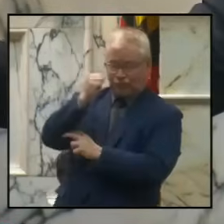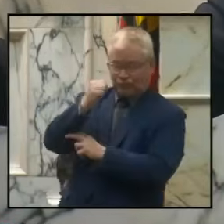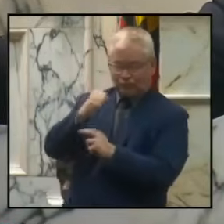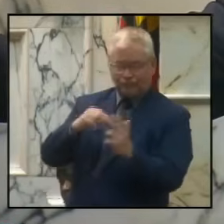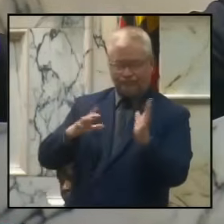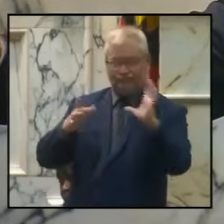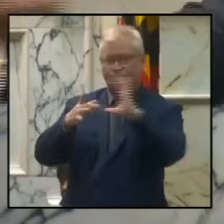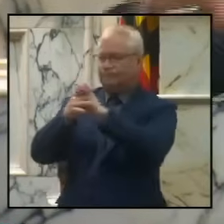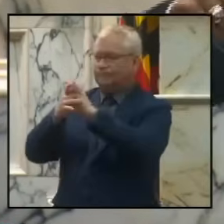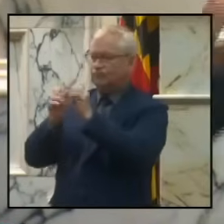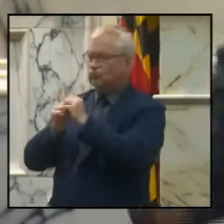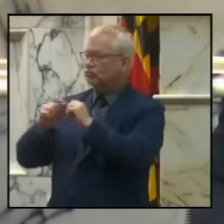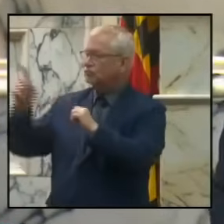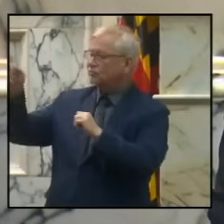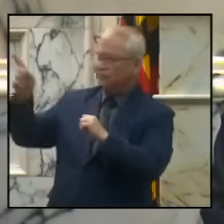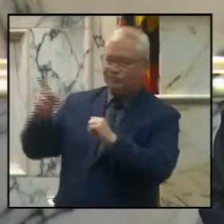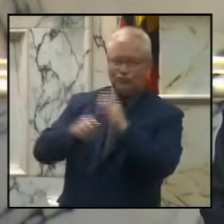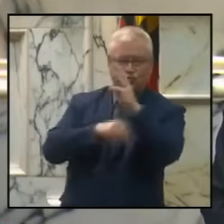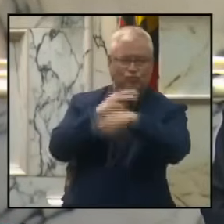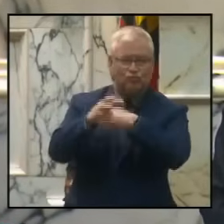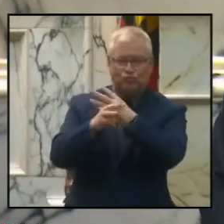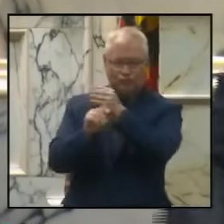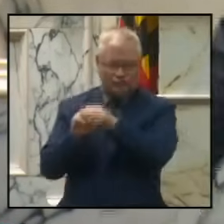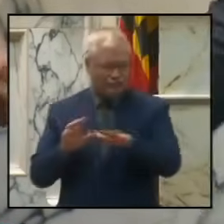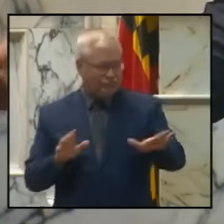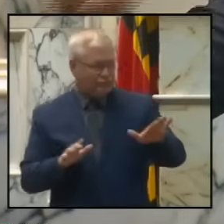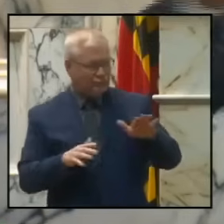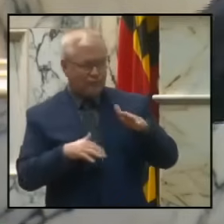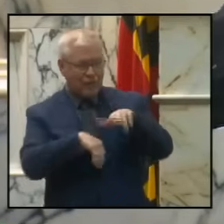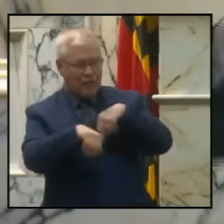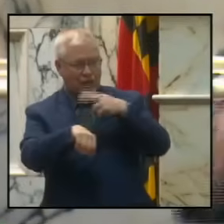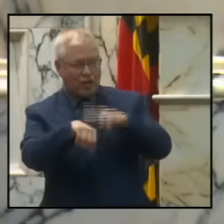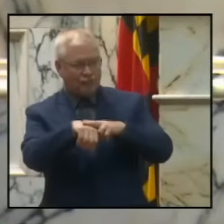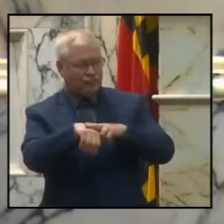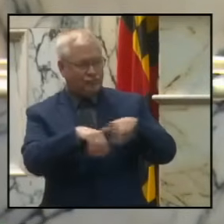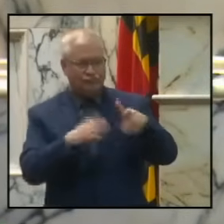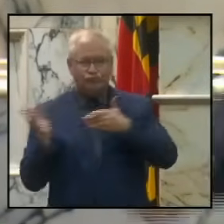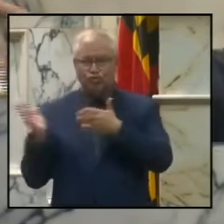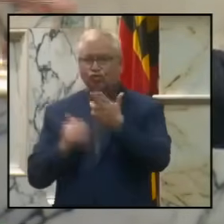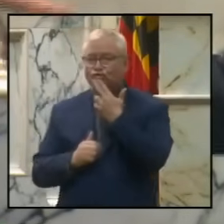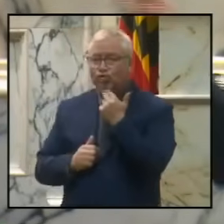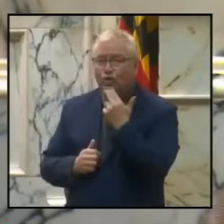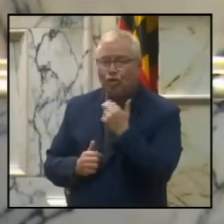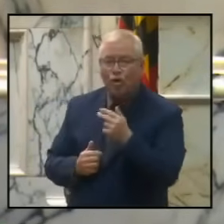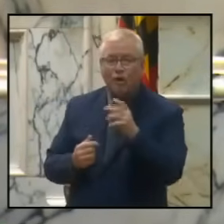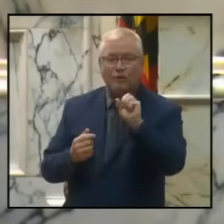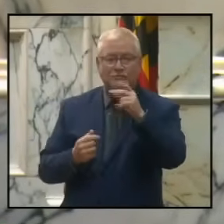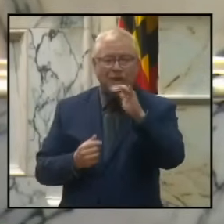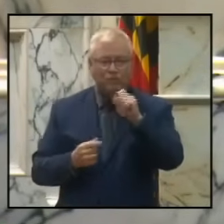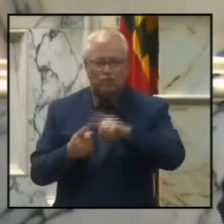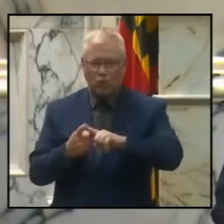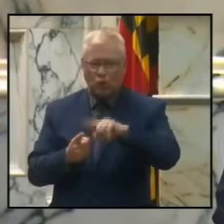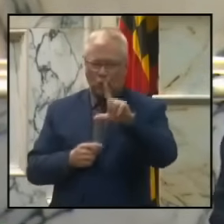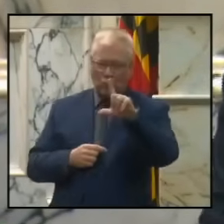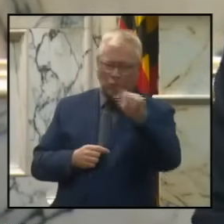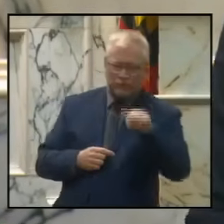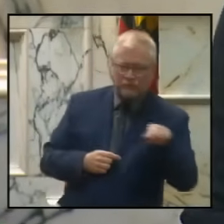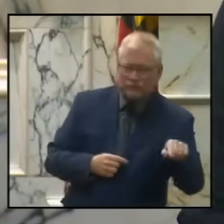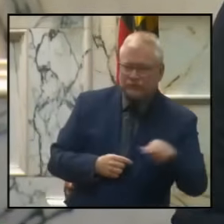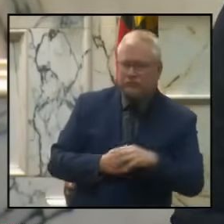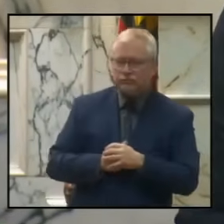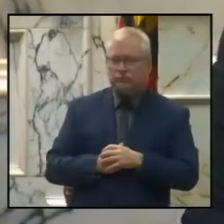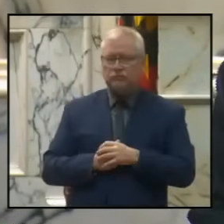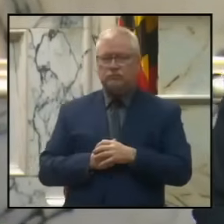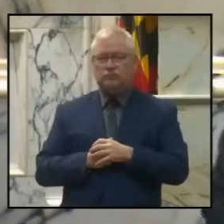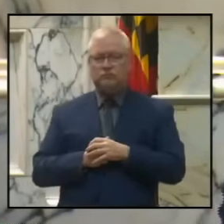Michigan out to market. We bring sugars and spices to Louisiana. We haul